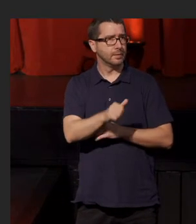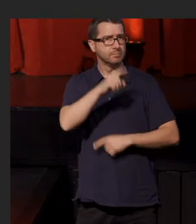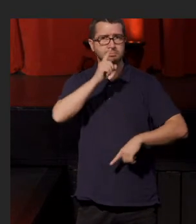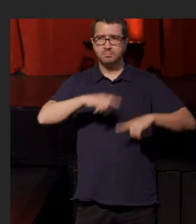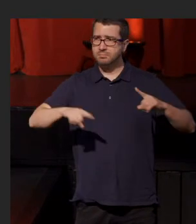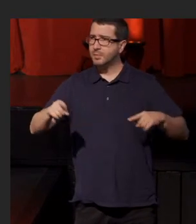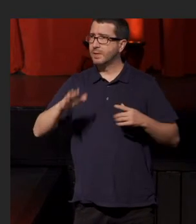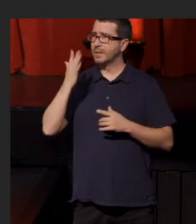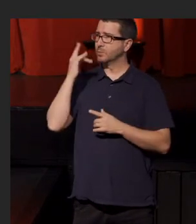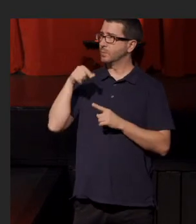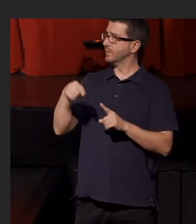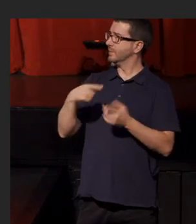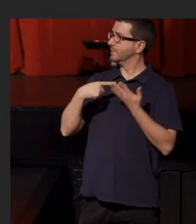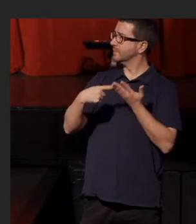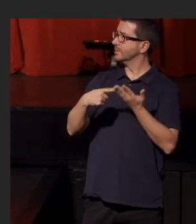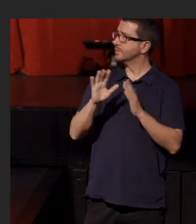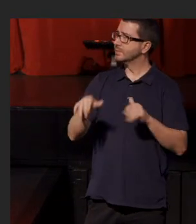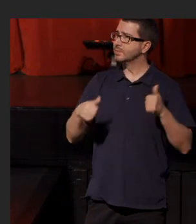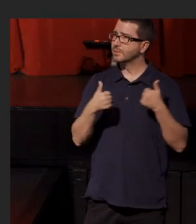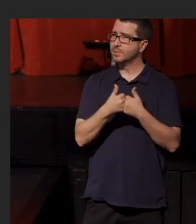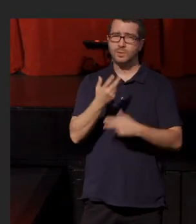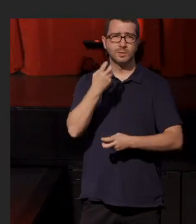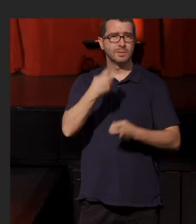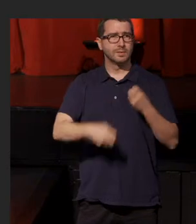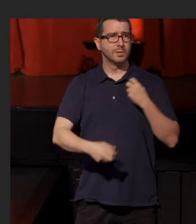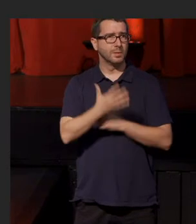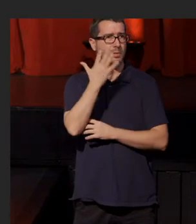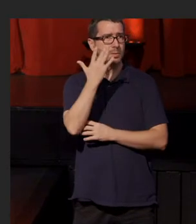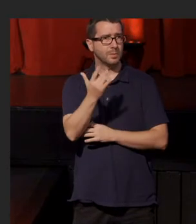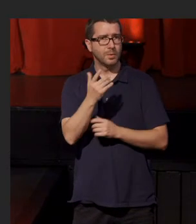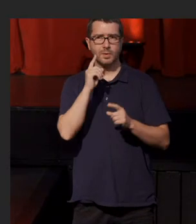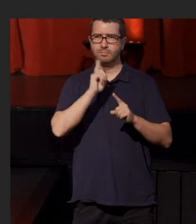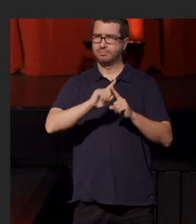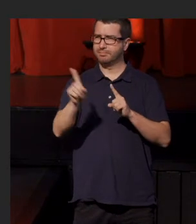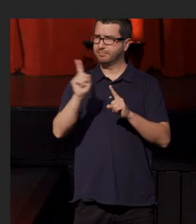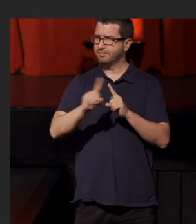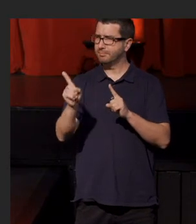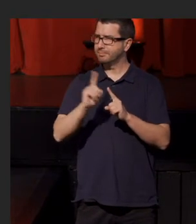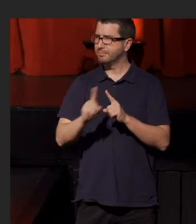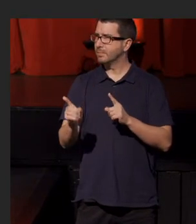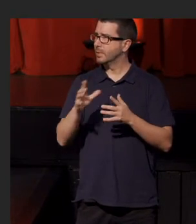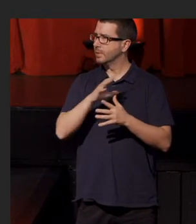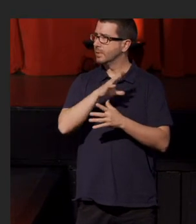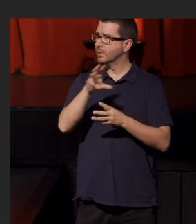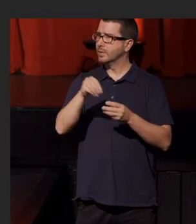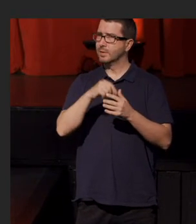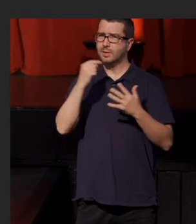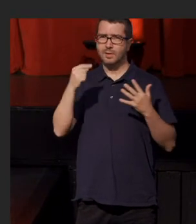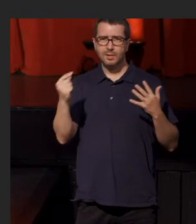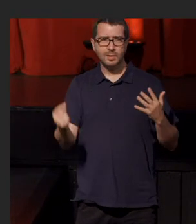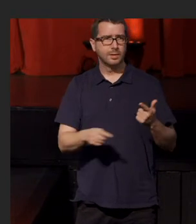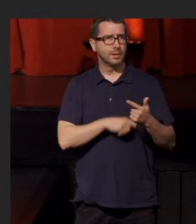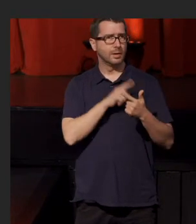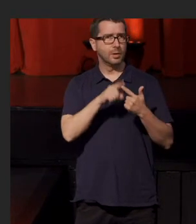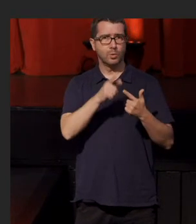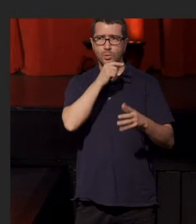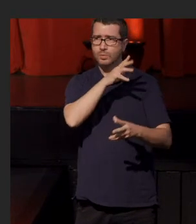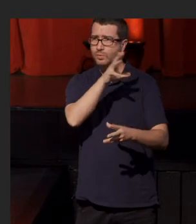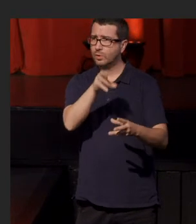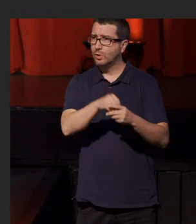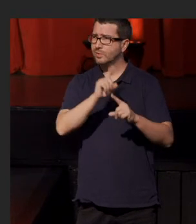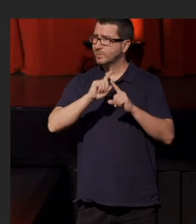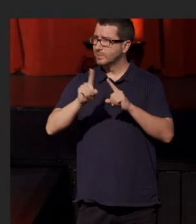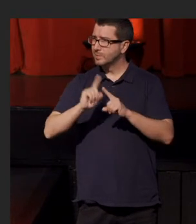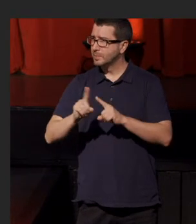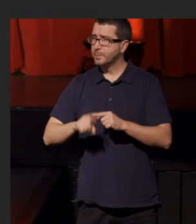of discussions really challenging because there are so many aspects to it and so many different players involved and so